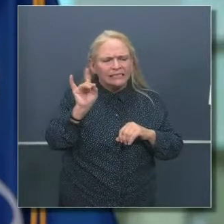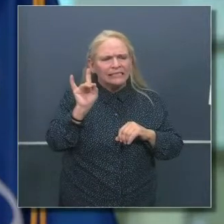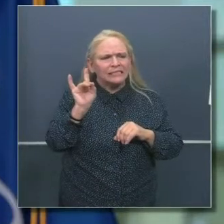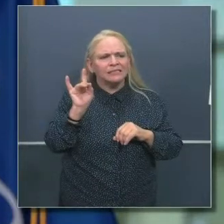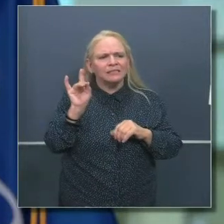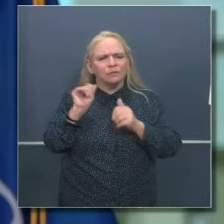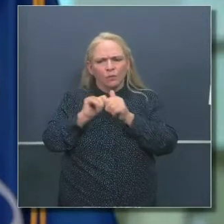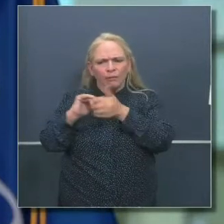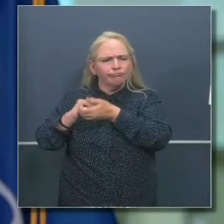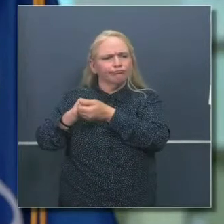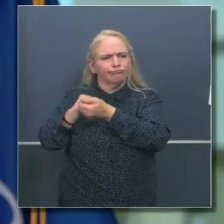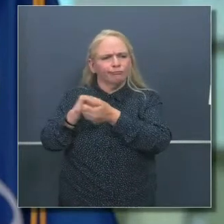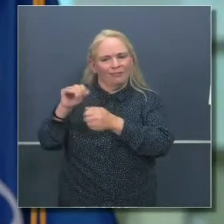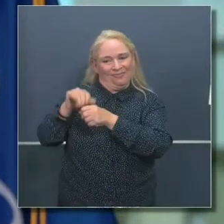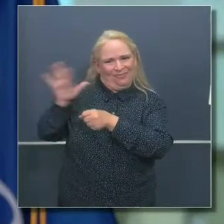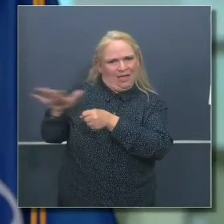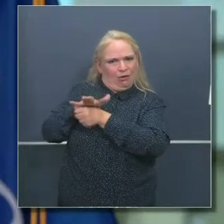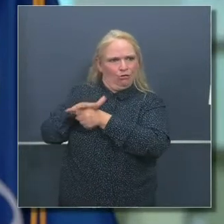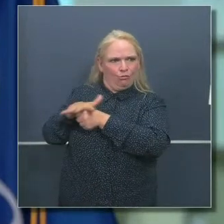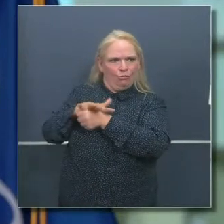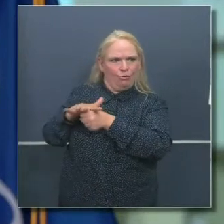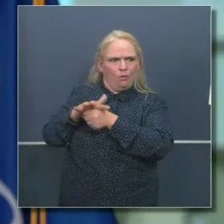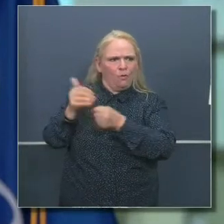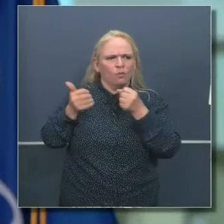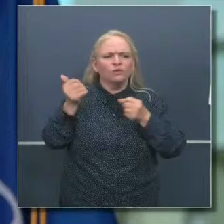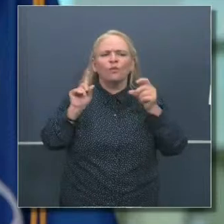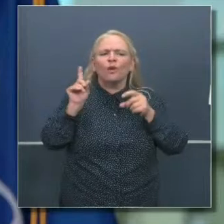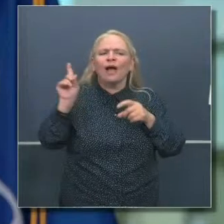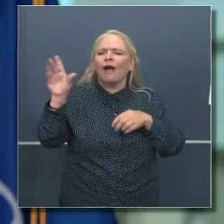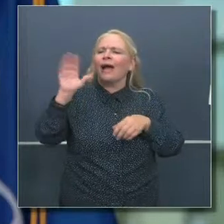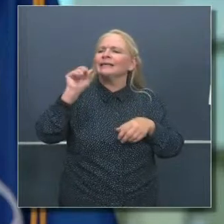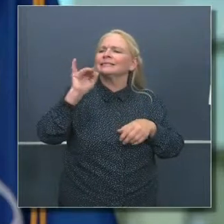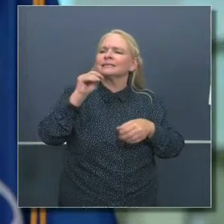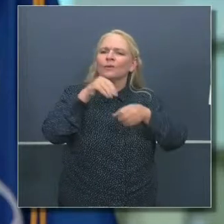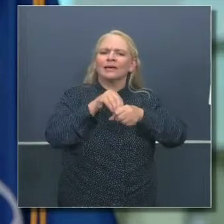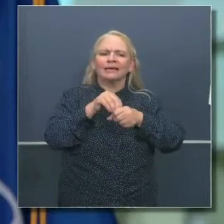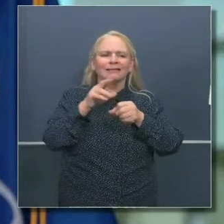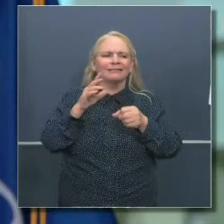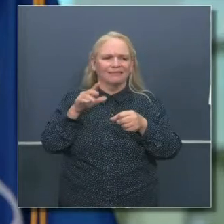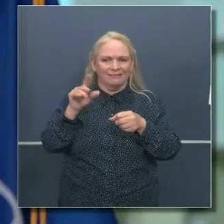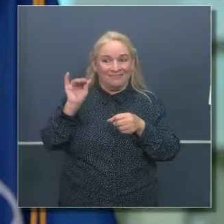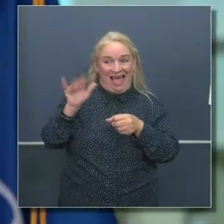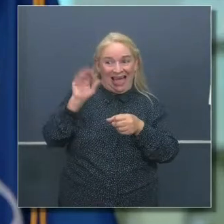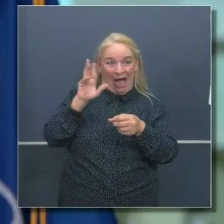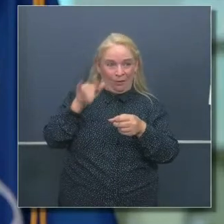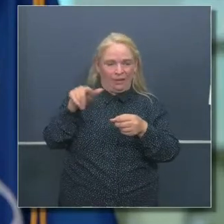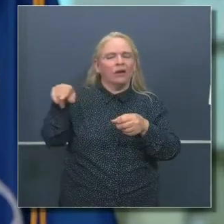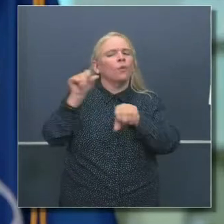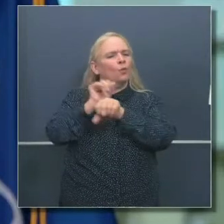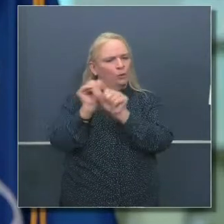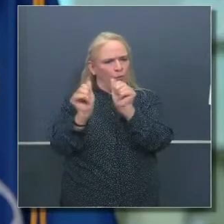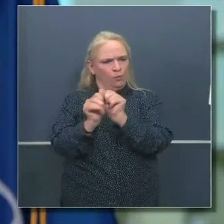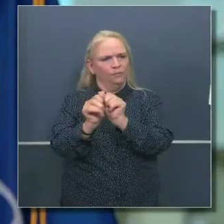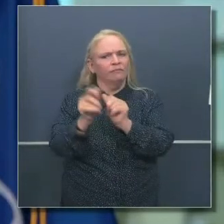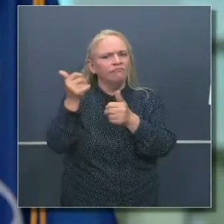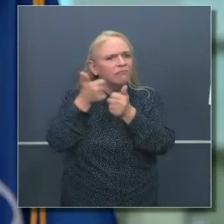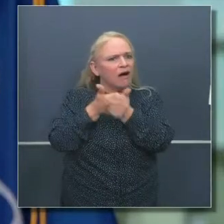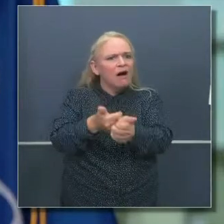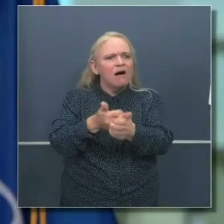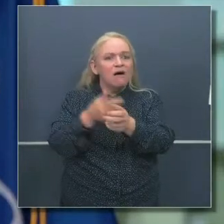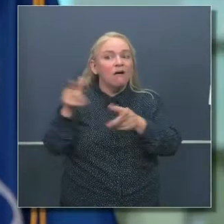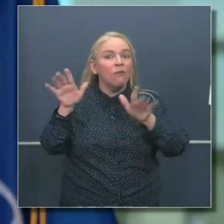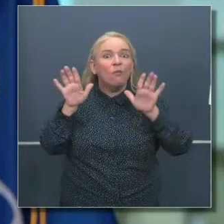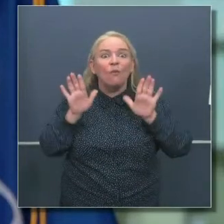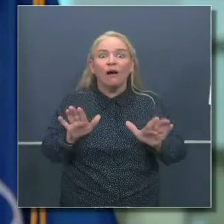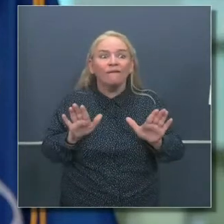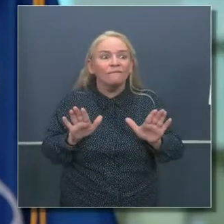co-partners in the counties that they operate in, to advance the stay-at-home order. And many have been models as